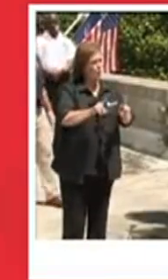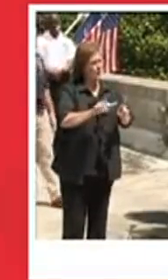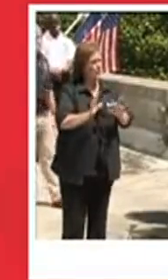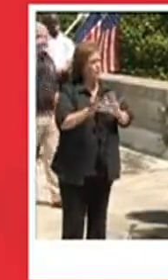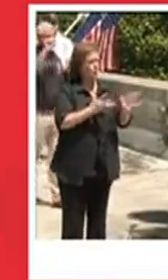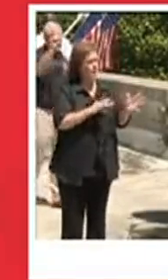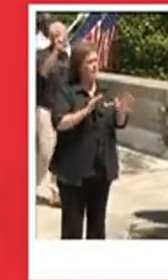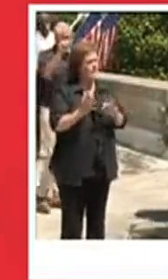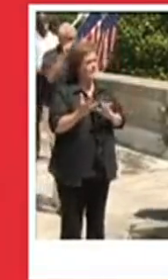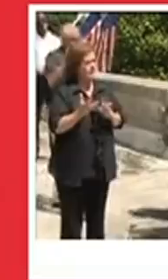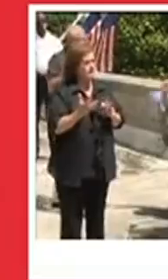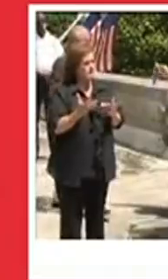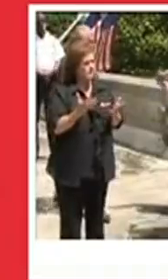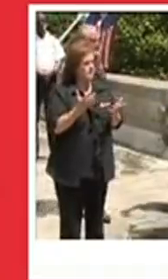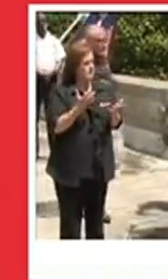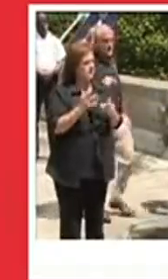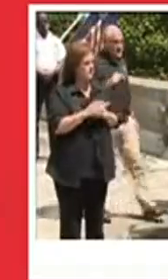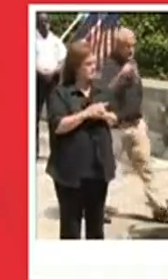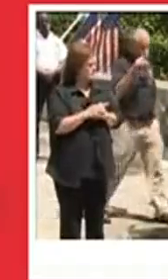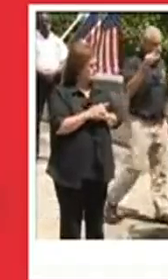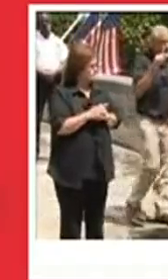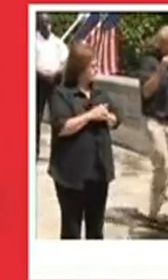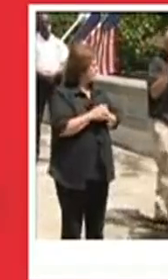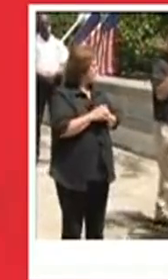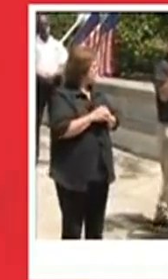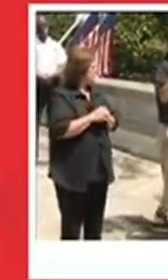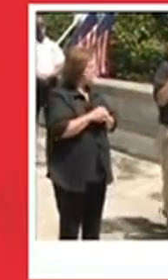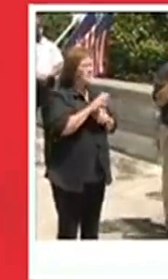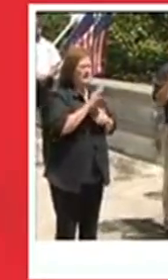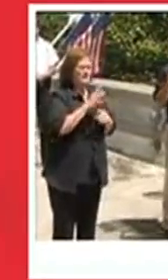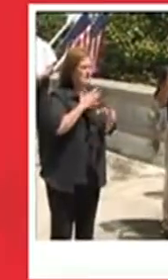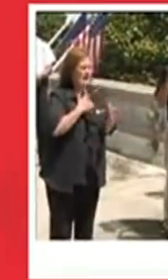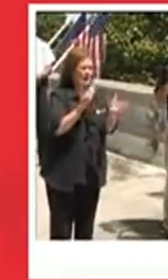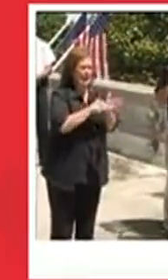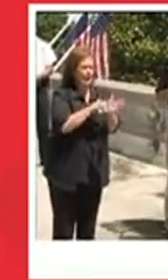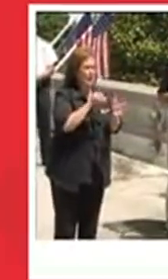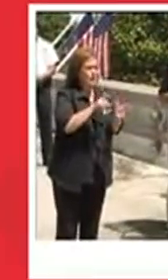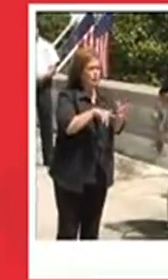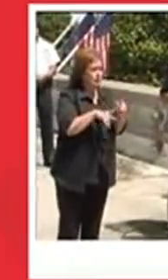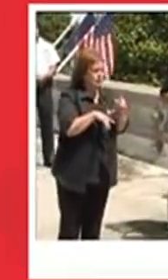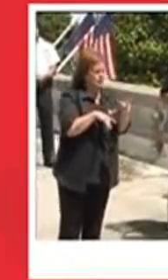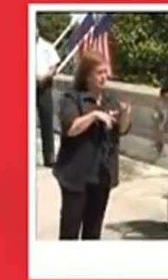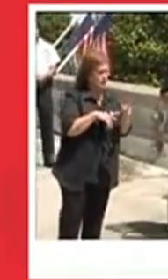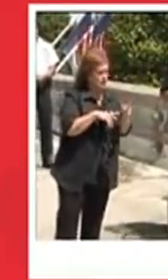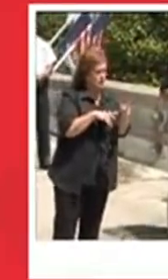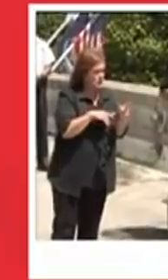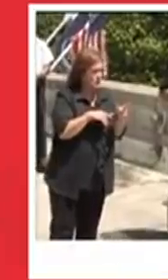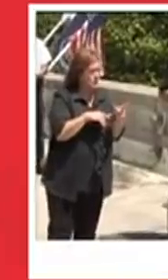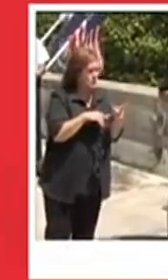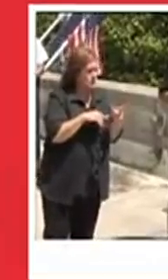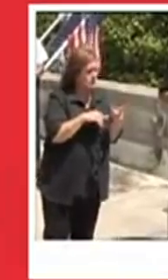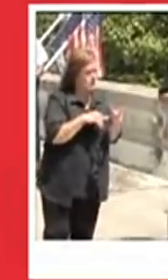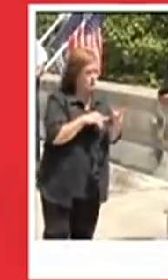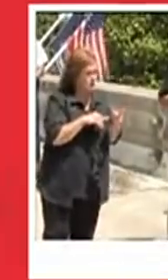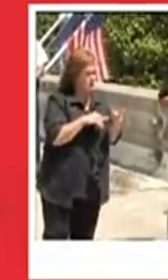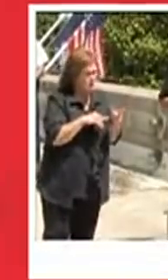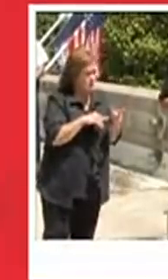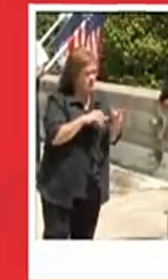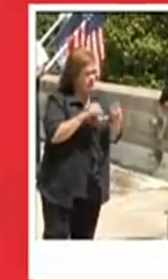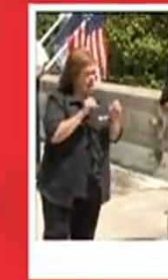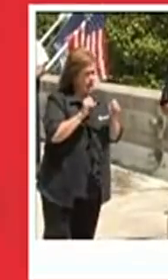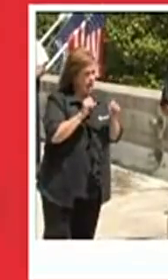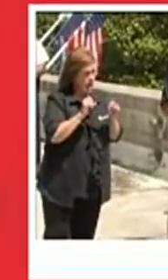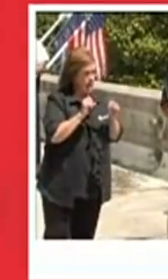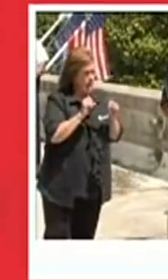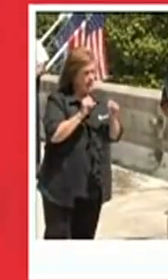Well, sure, unexpected conditions as well. Come on, Kassan. Can you repeat the first part? The frequency chargers, can they be fortified in